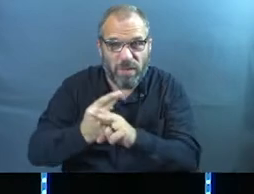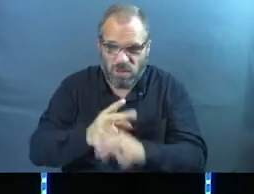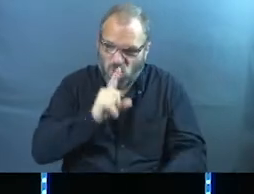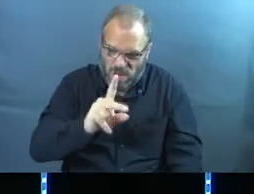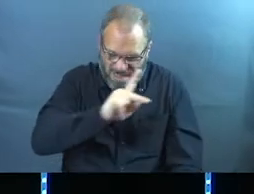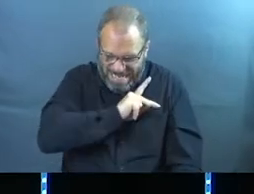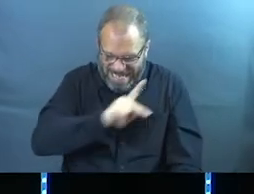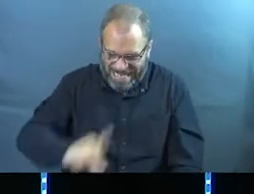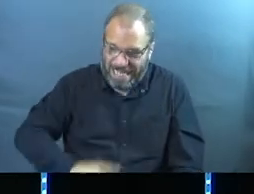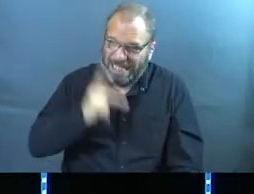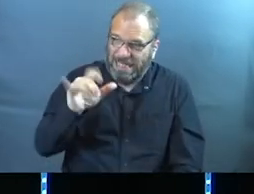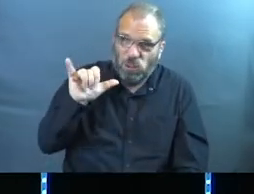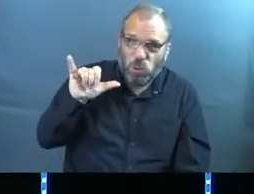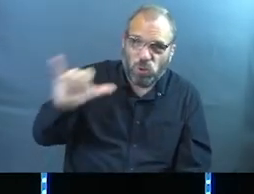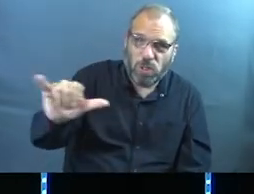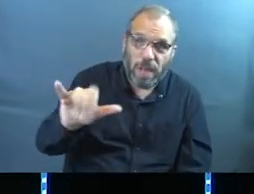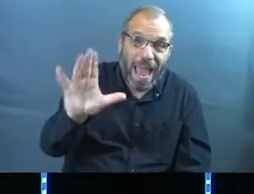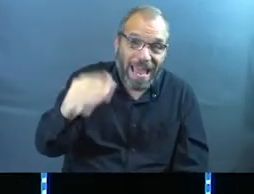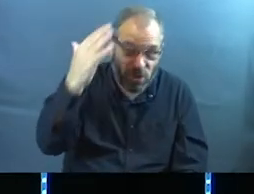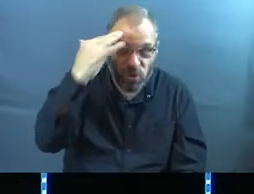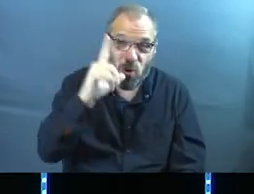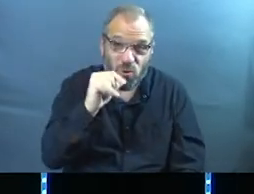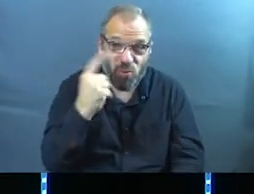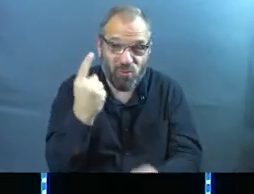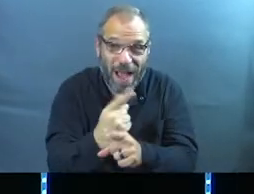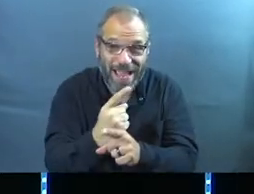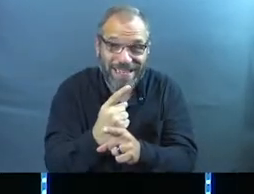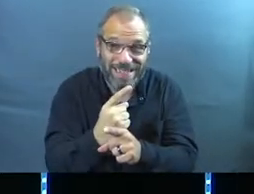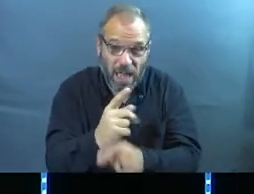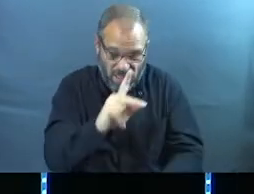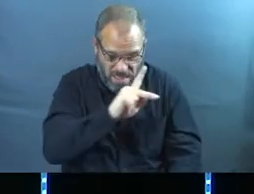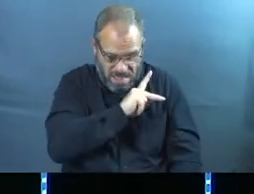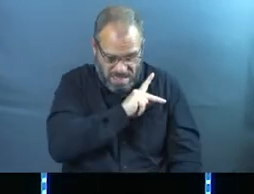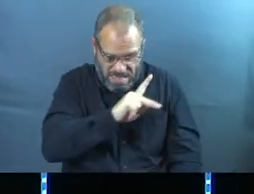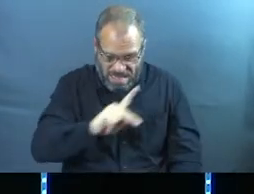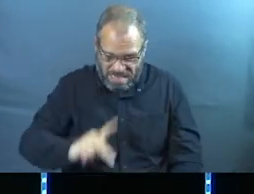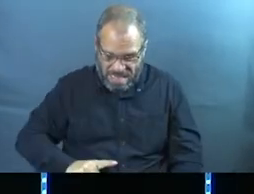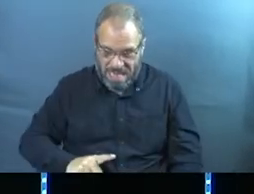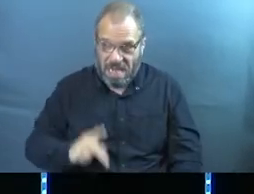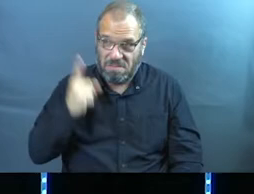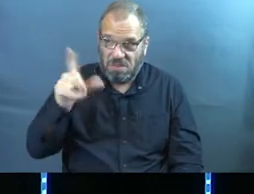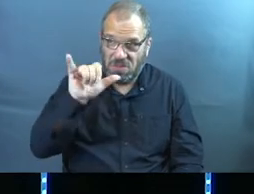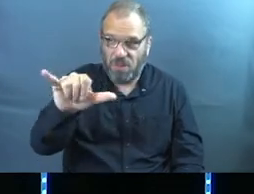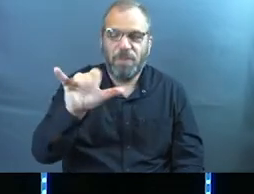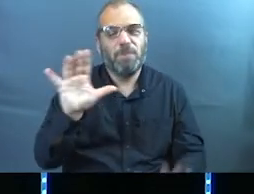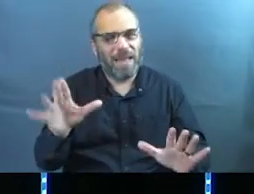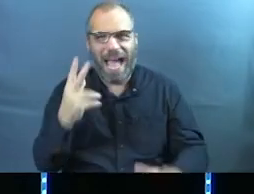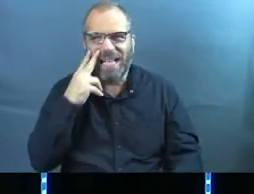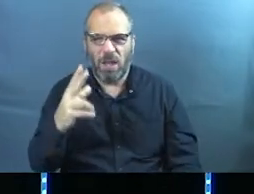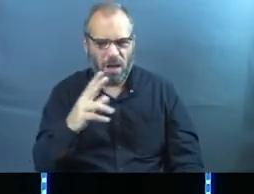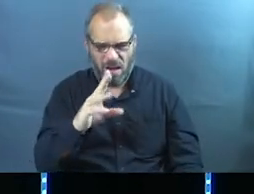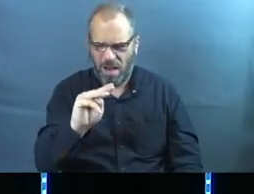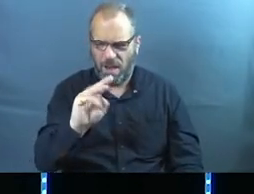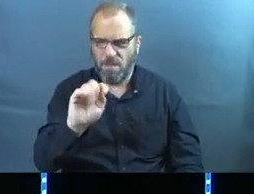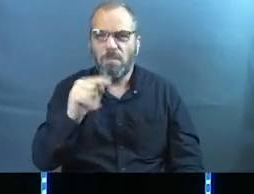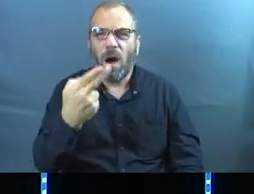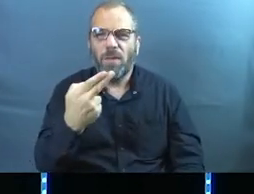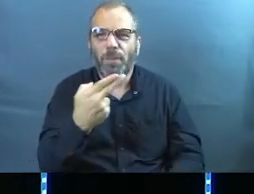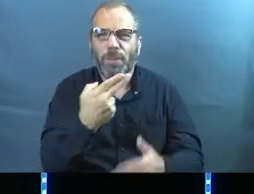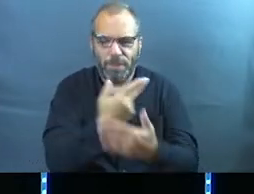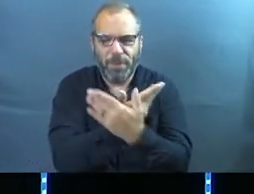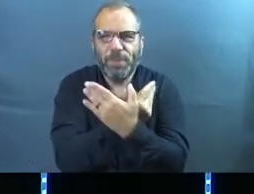King Eternal. Do you know who I'm talking about when I say the King Eternal? I saw a moth the other